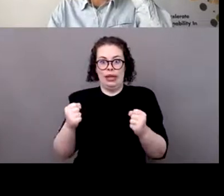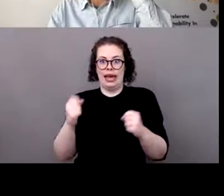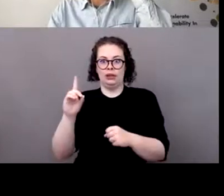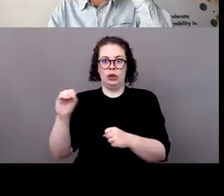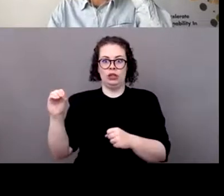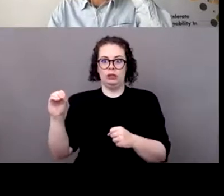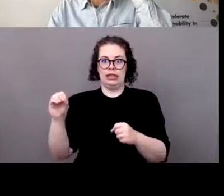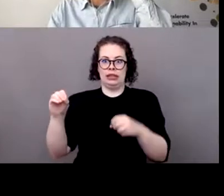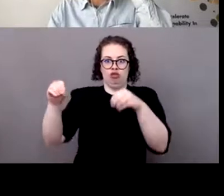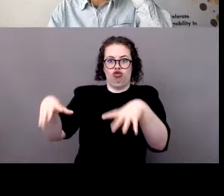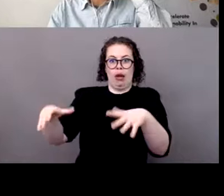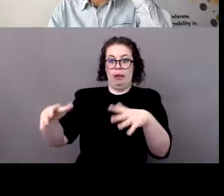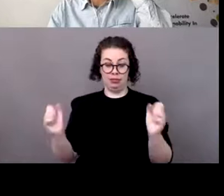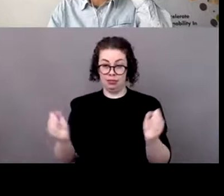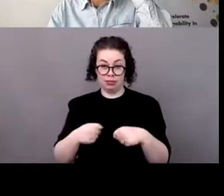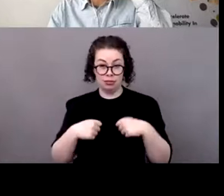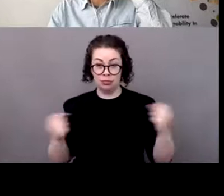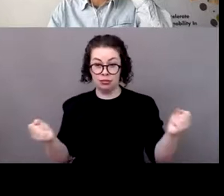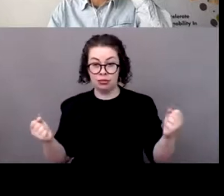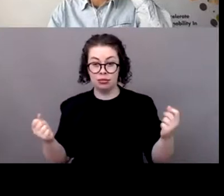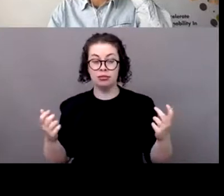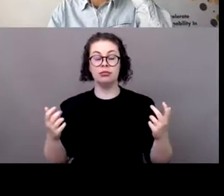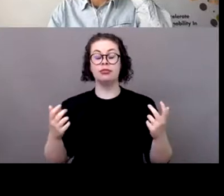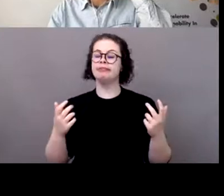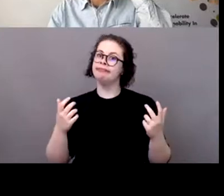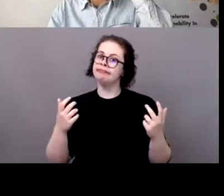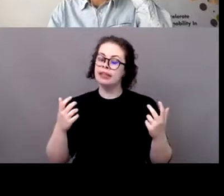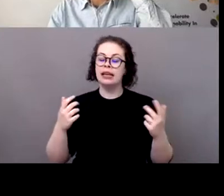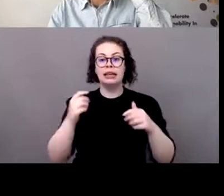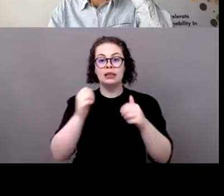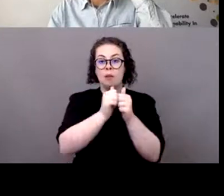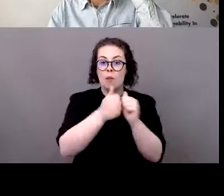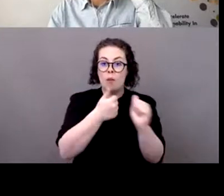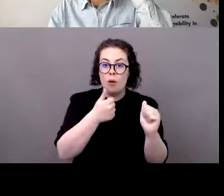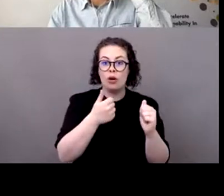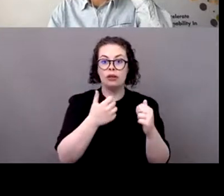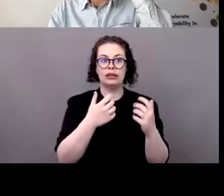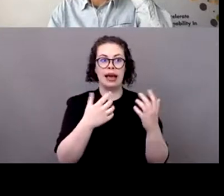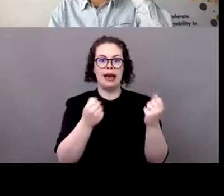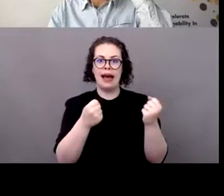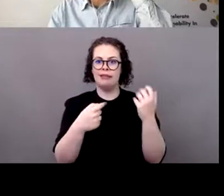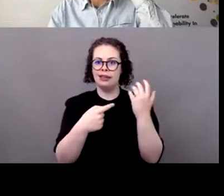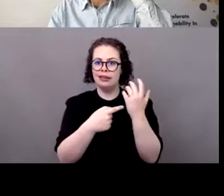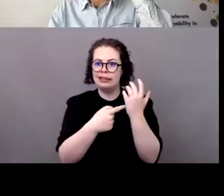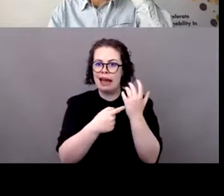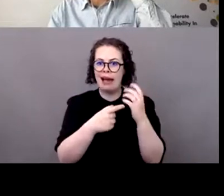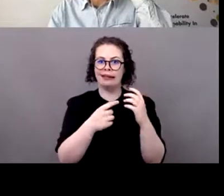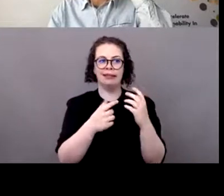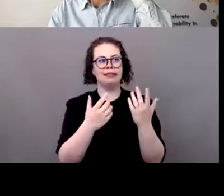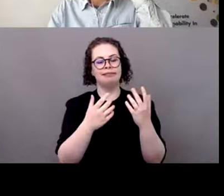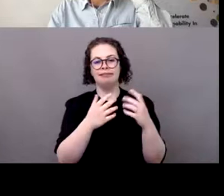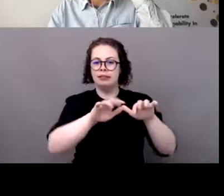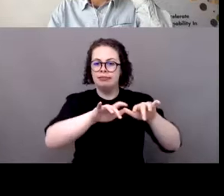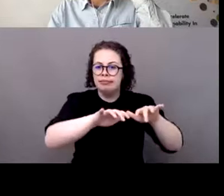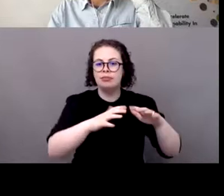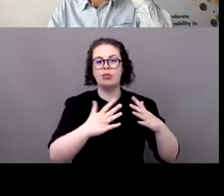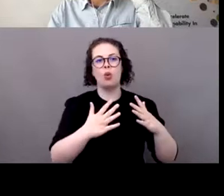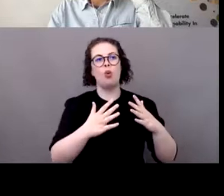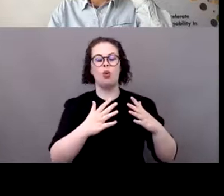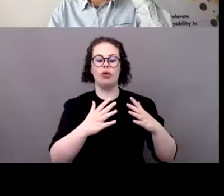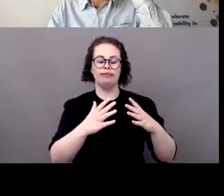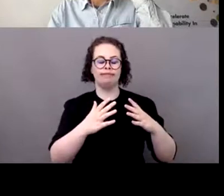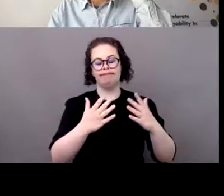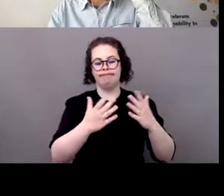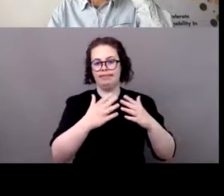are serious technology or market barriers to doing so and going carbon free. But I think maybe